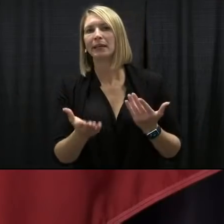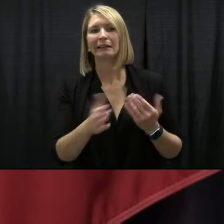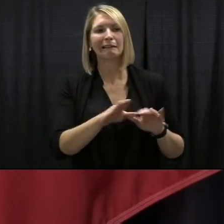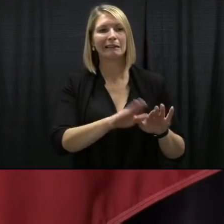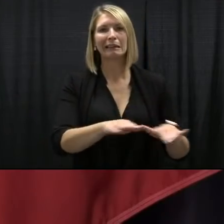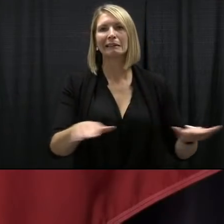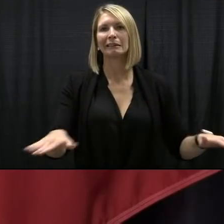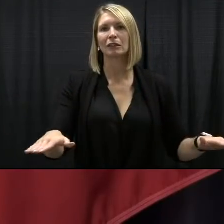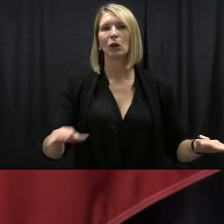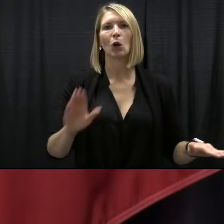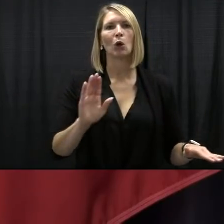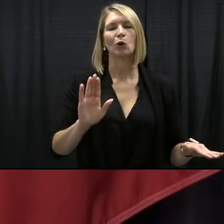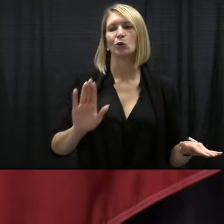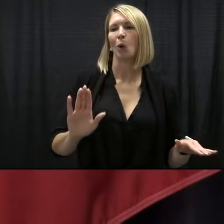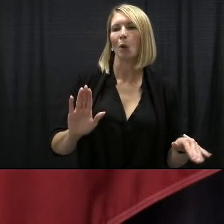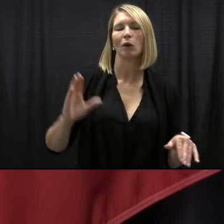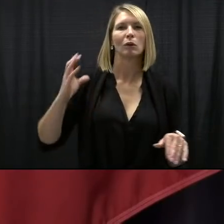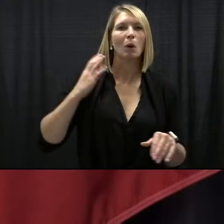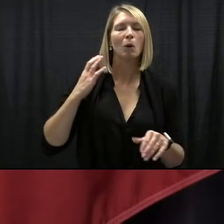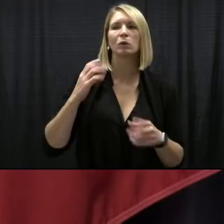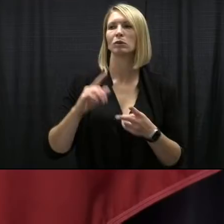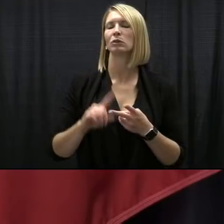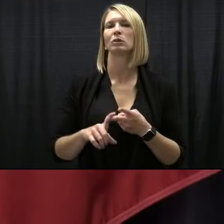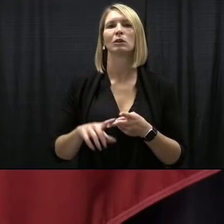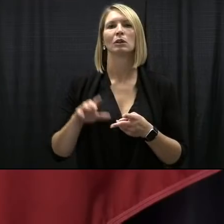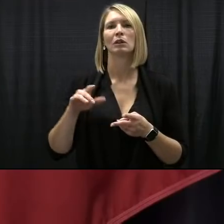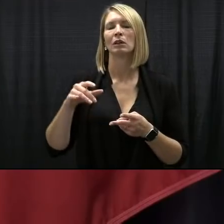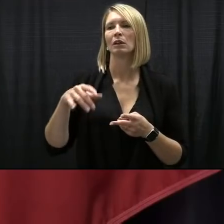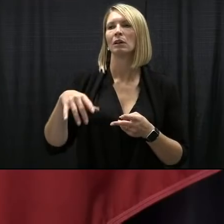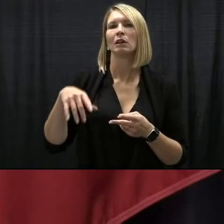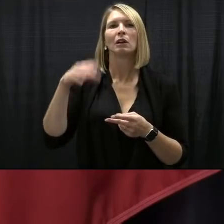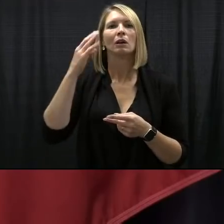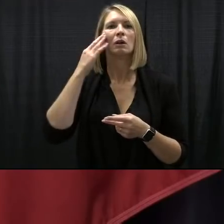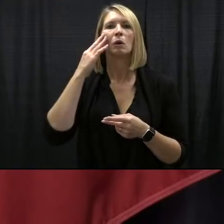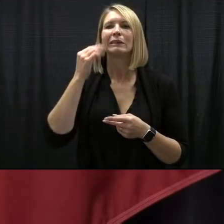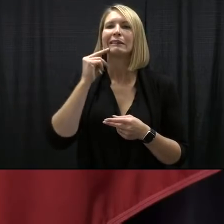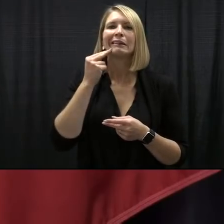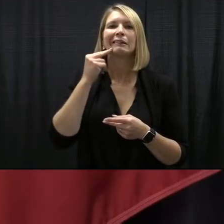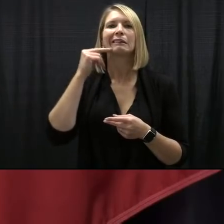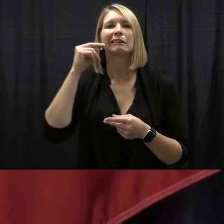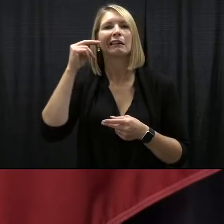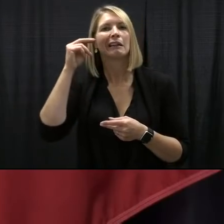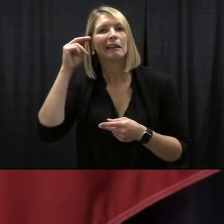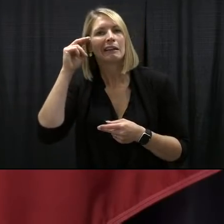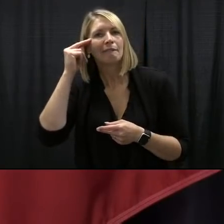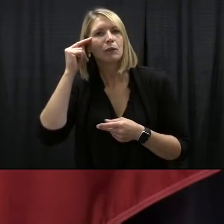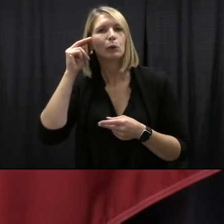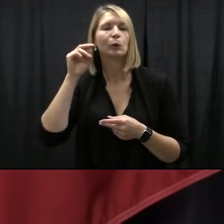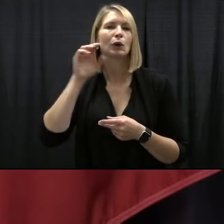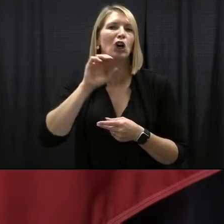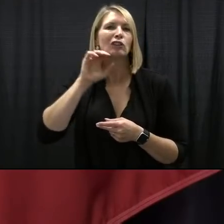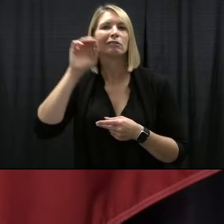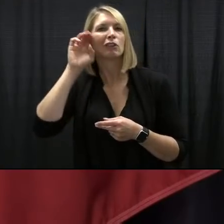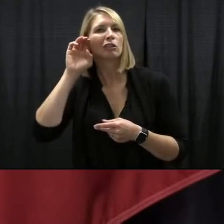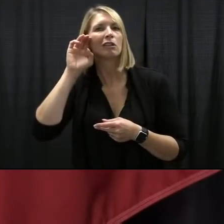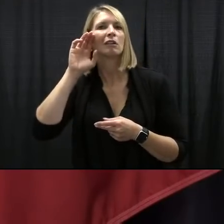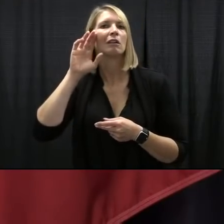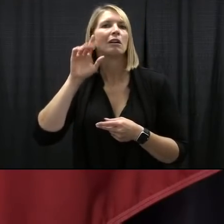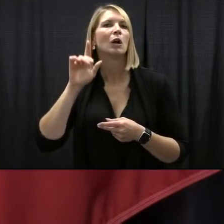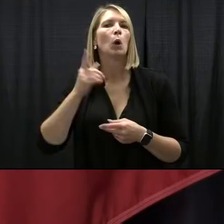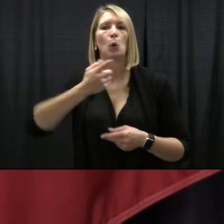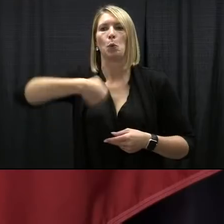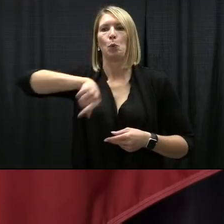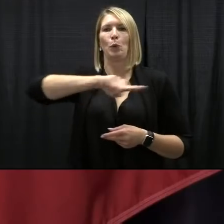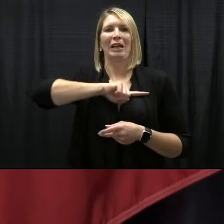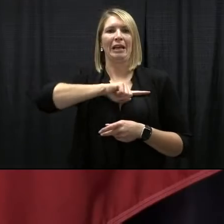kids you coach, or the kid that's driving the bike around on your cul-de-sac or street. No one is an island. We all are part of a